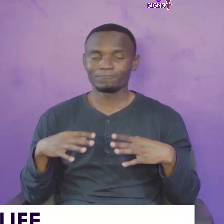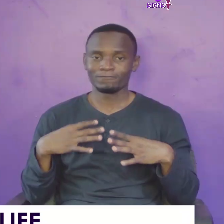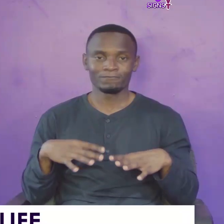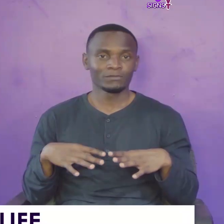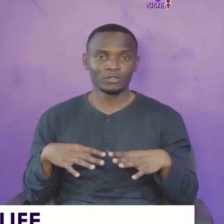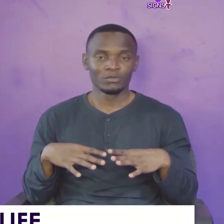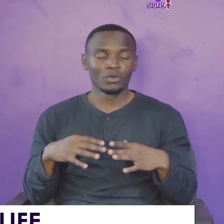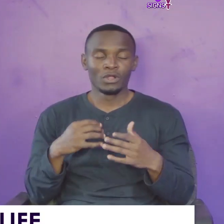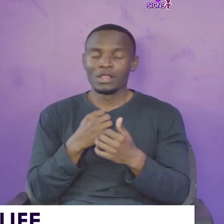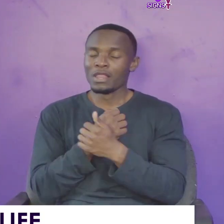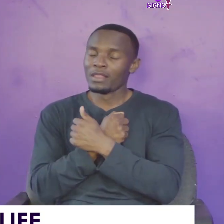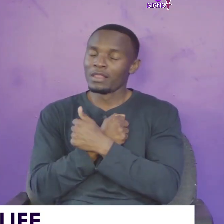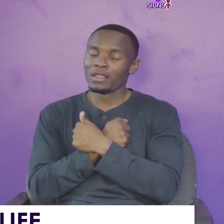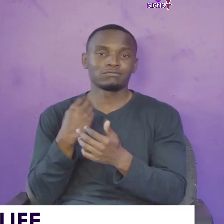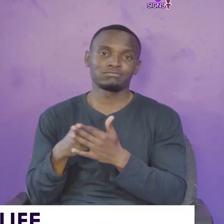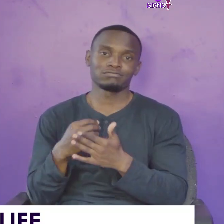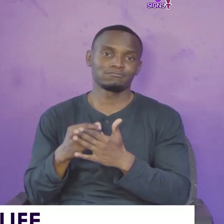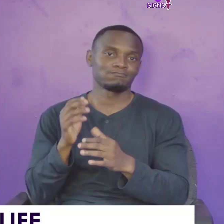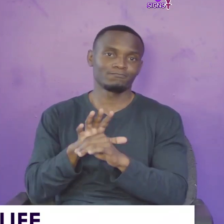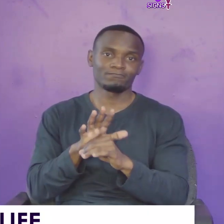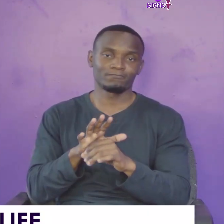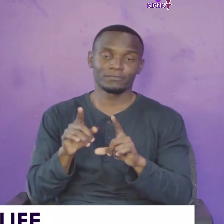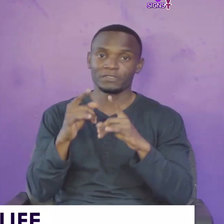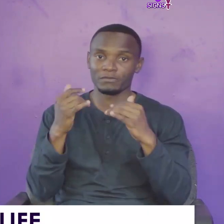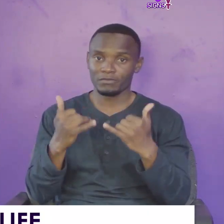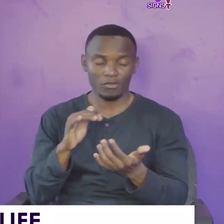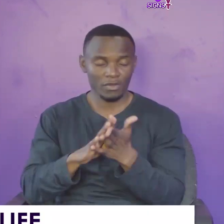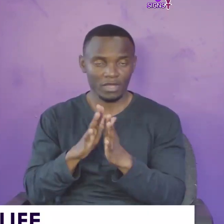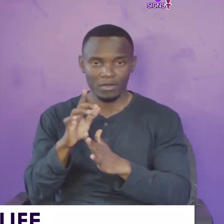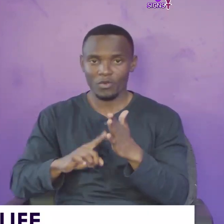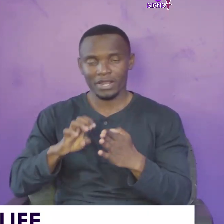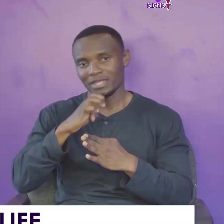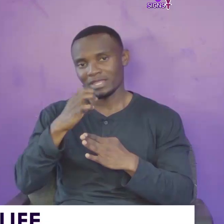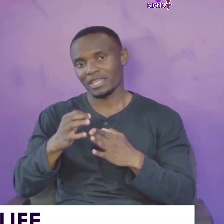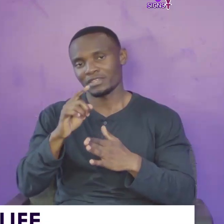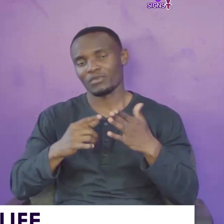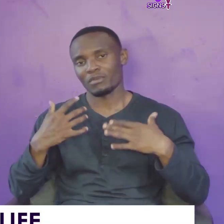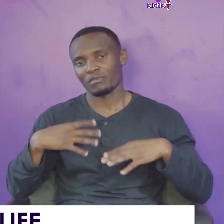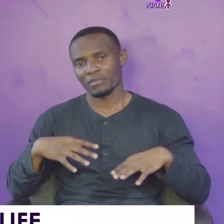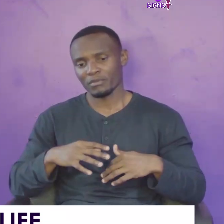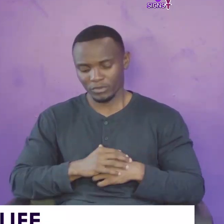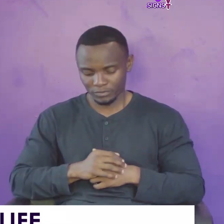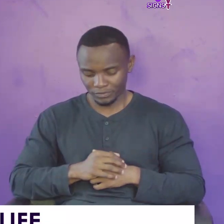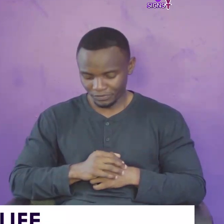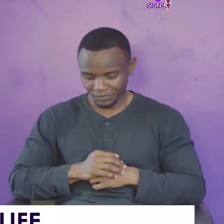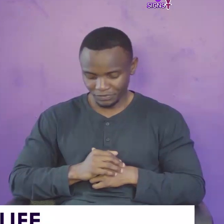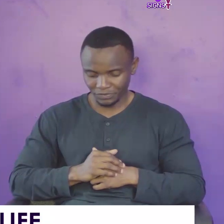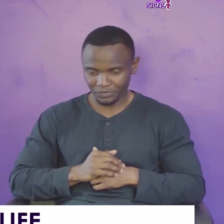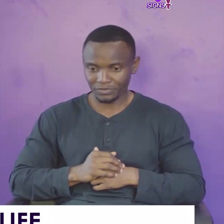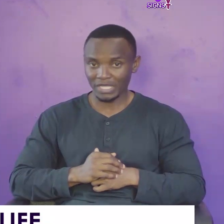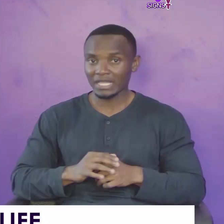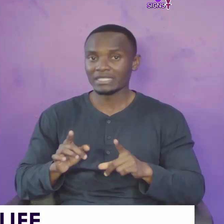money. And that is becoming the end. Is the money end of everything man. nowadays? It's like it's money.